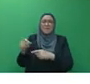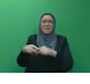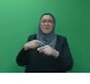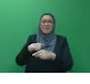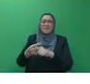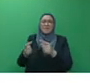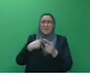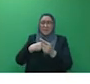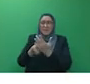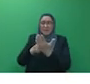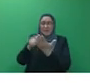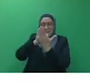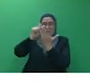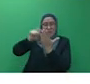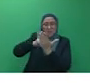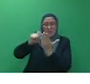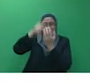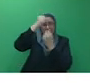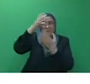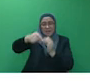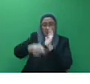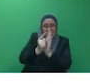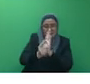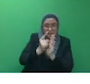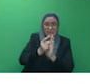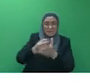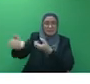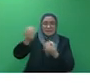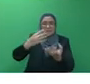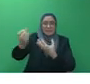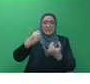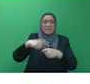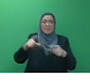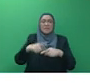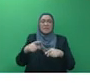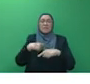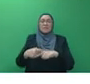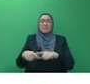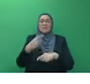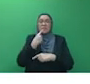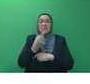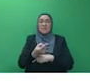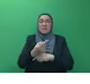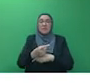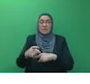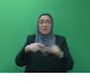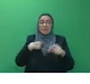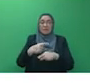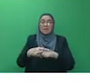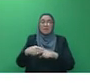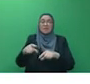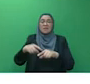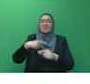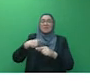whiteboard like sitting there to give me information last minute like okay so i mean next we have uh we're going to have the